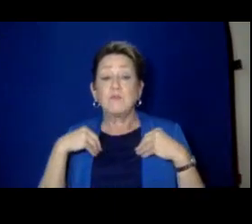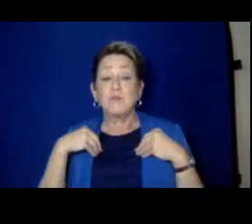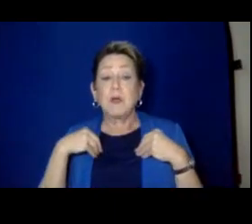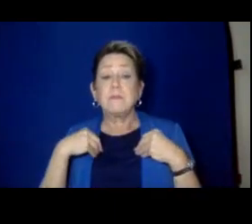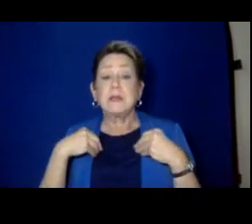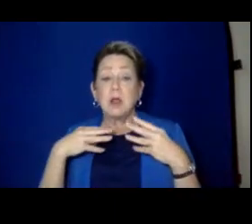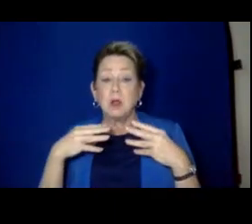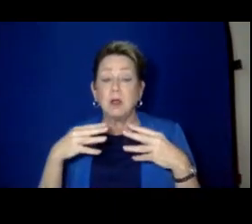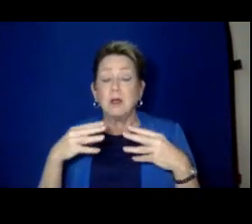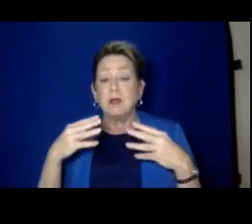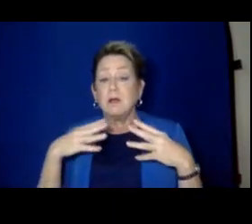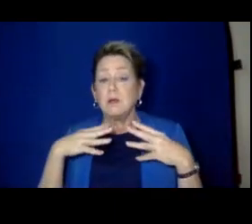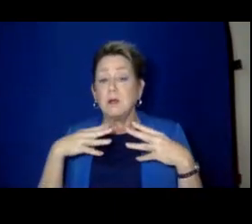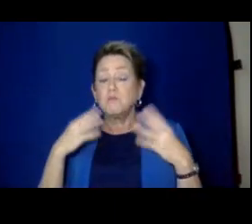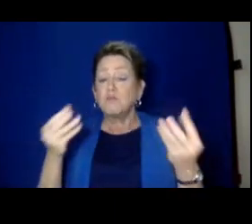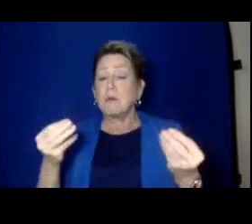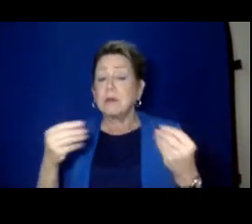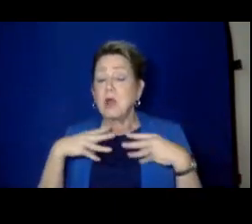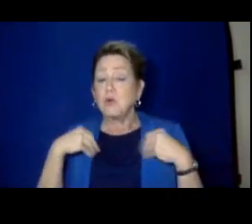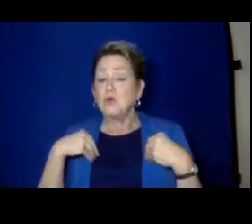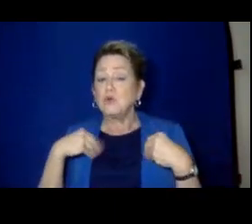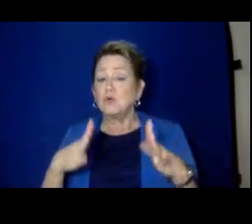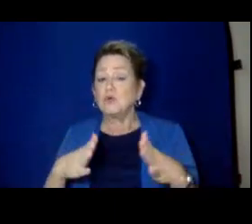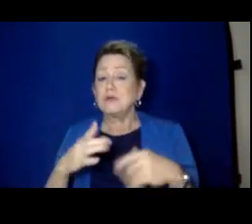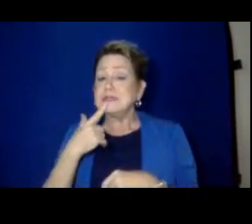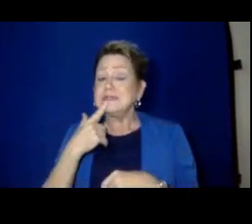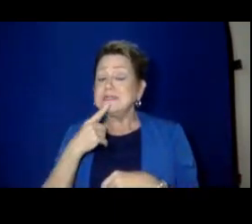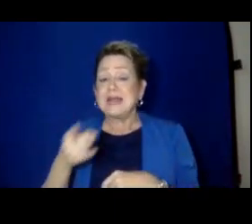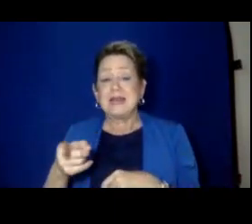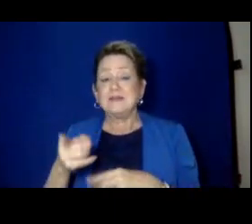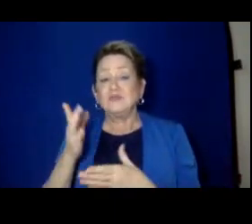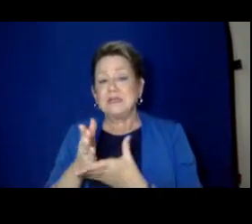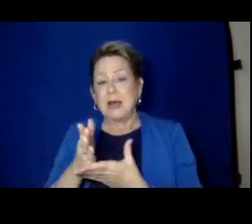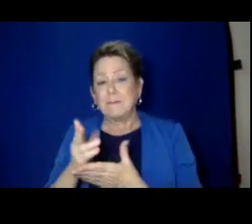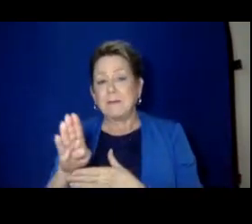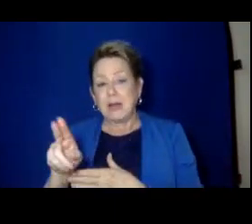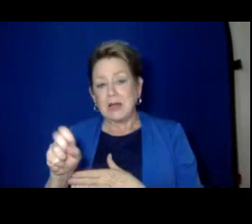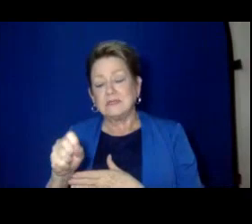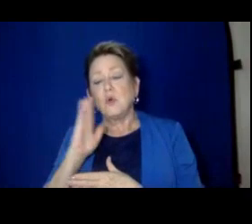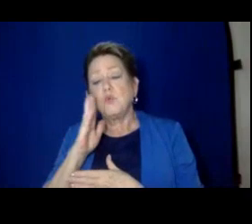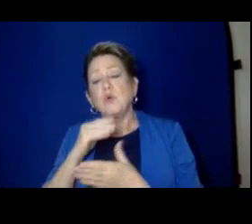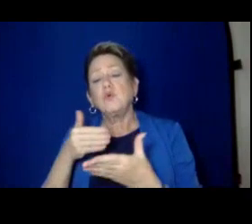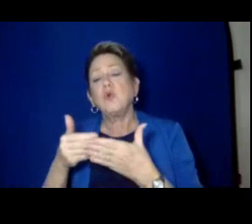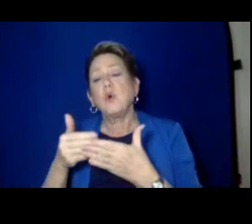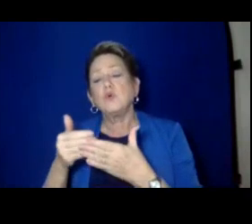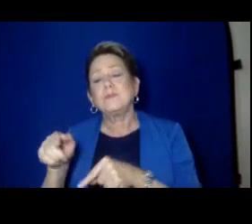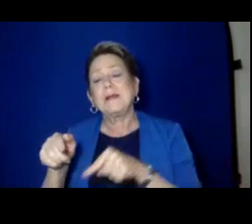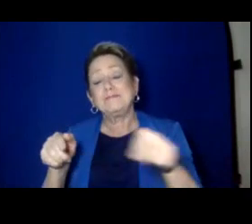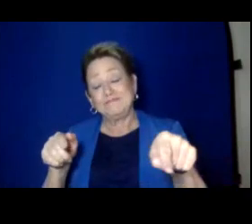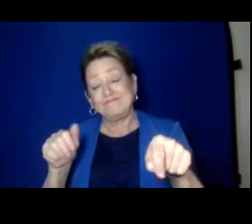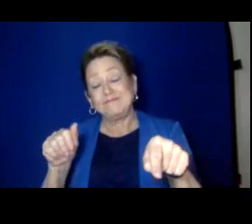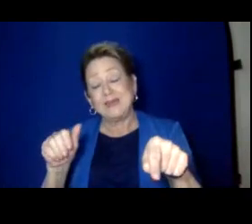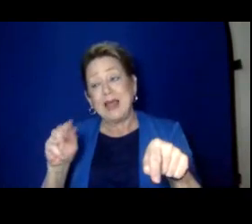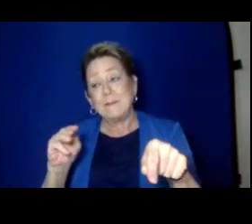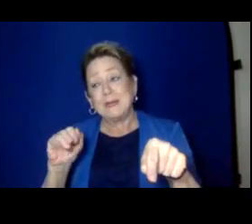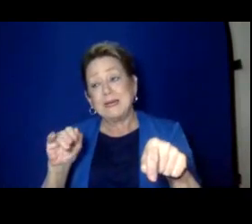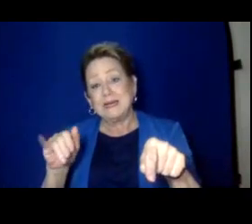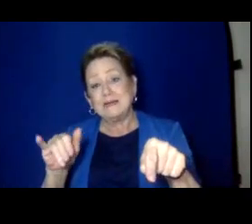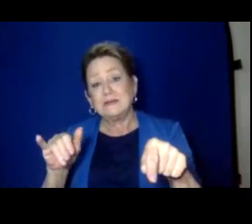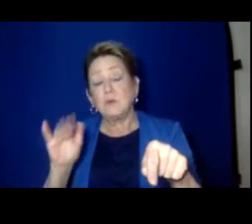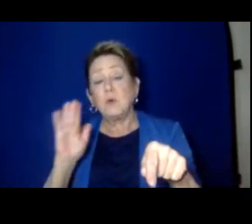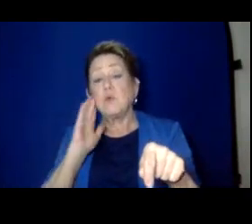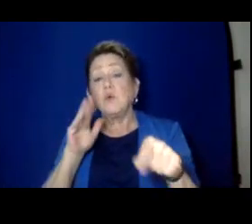us to vacate our bus stops on the private road. So we will be serving the closest by public road, which is Amity, as Philip mentioned. And we